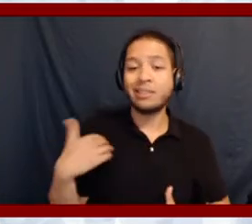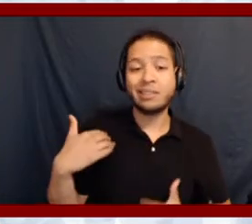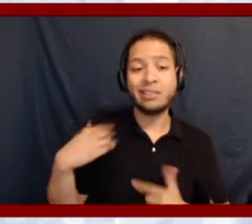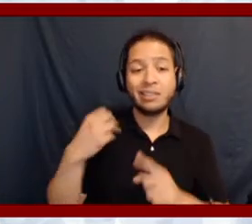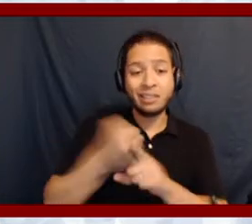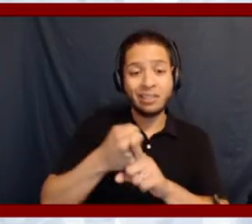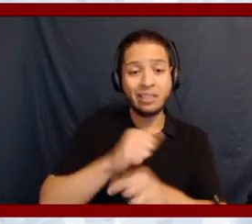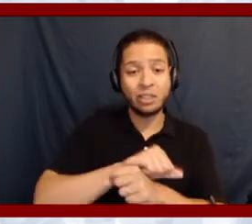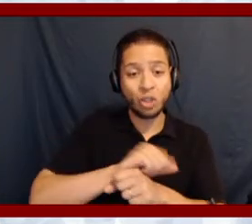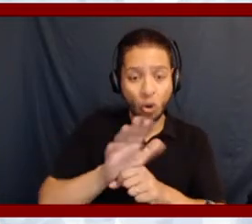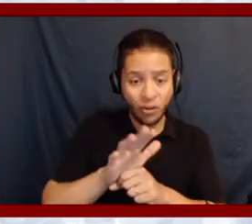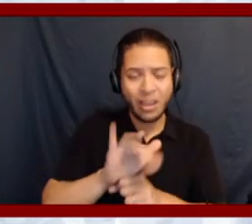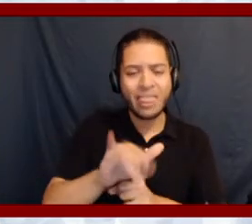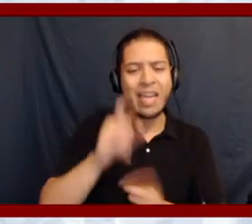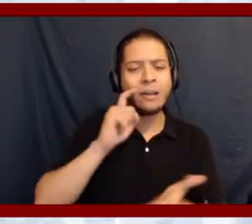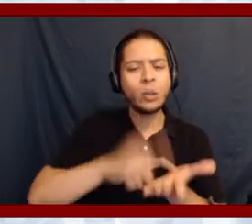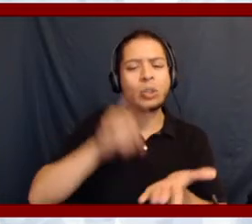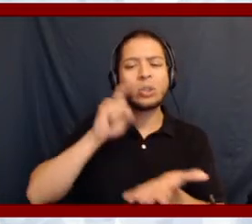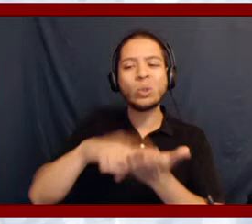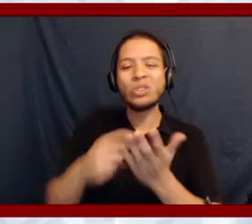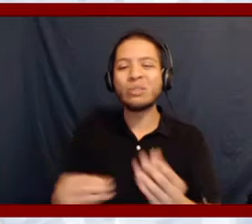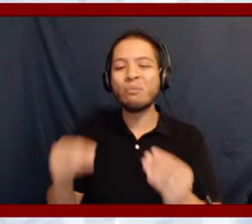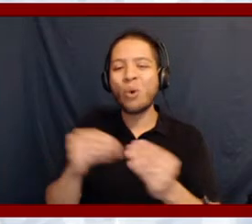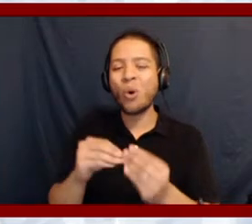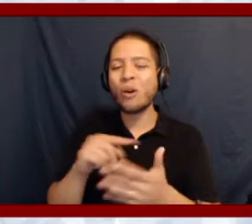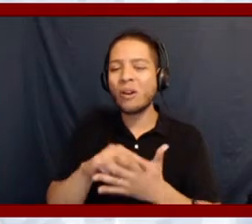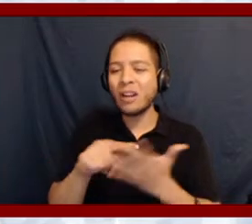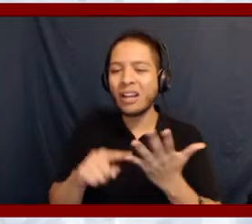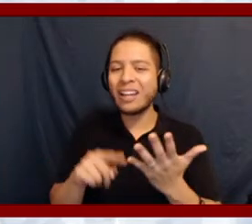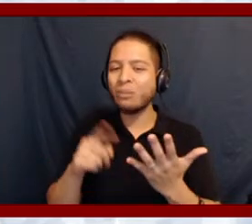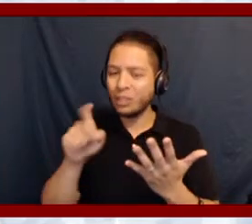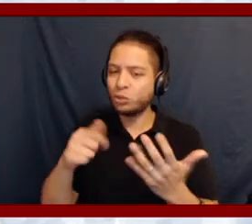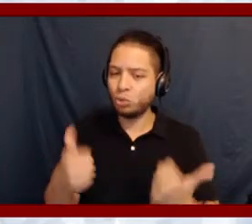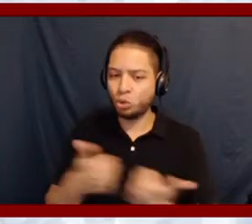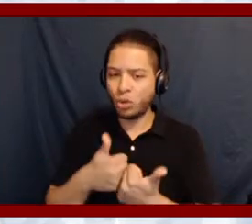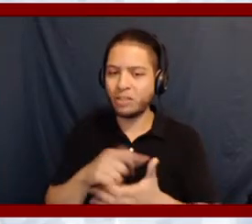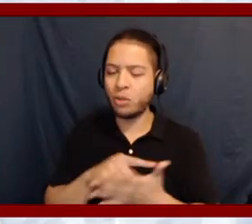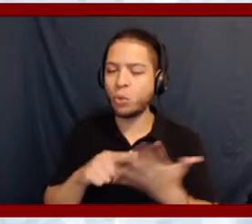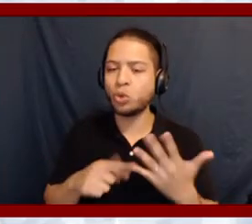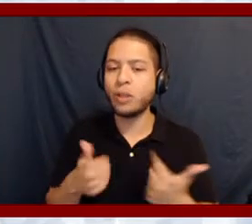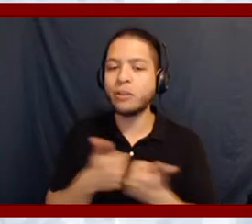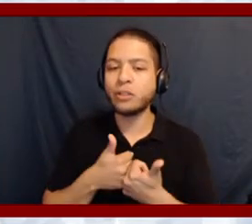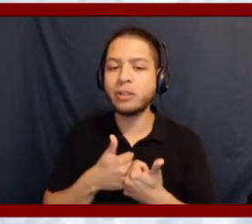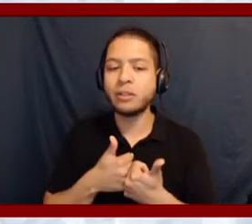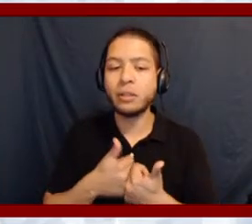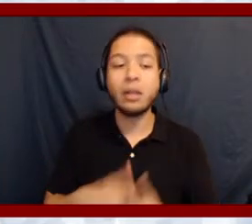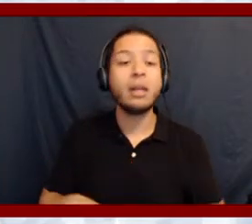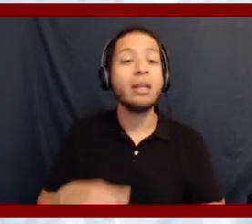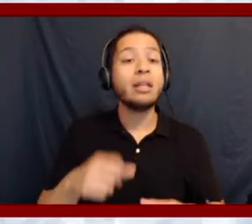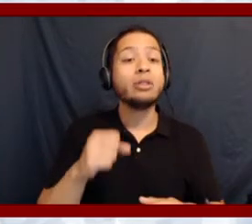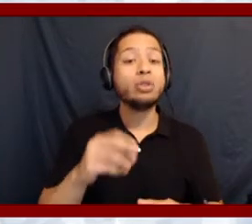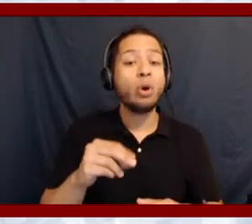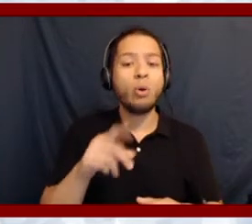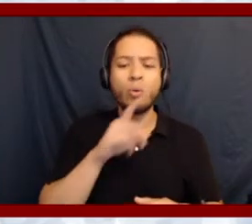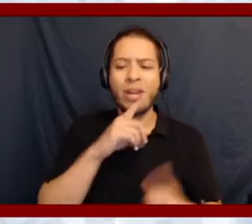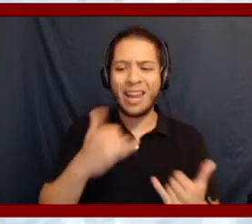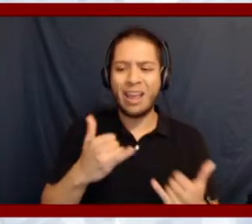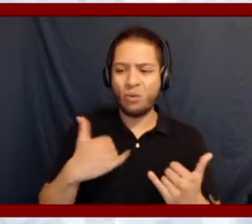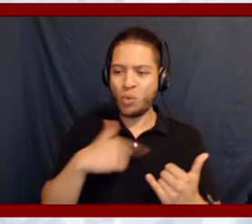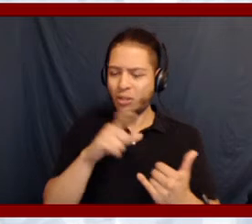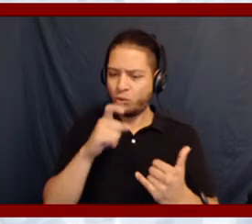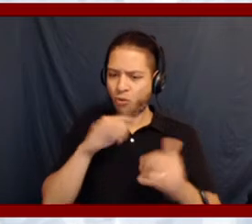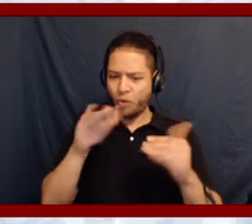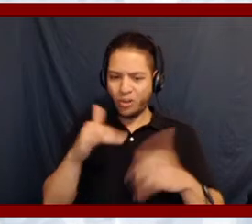new challenges. Together, we must unapologetically address access and opportunity gaps made worse by the